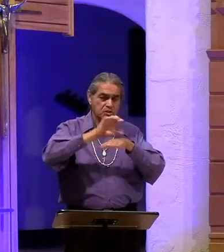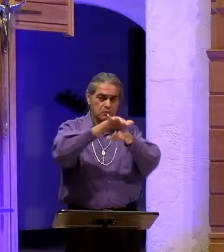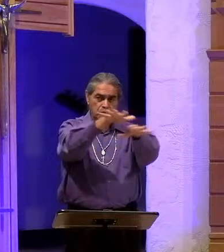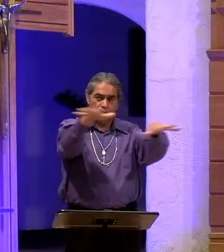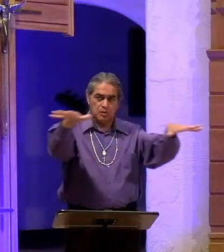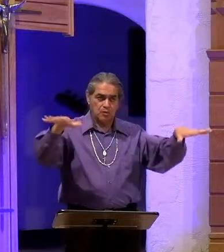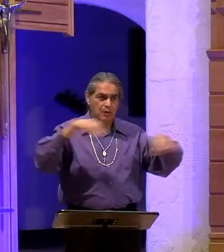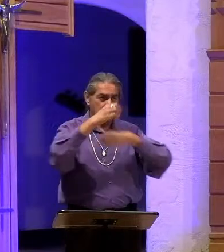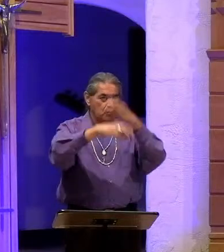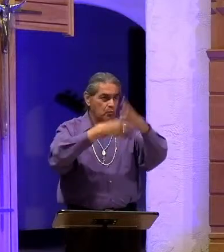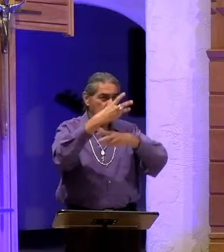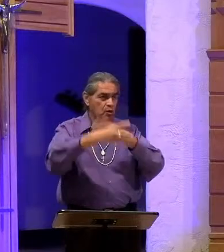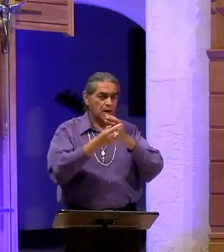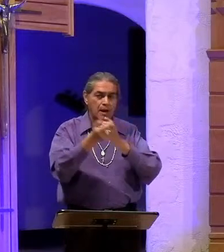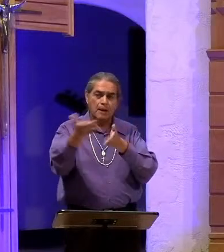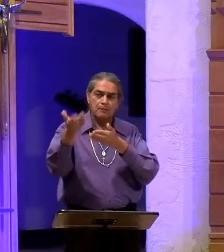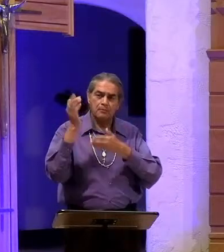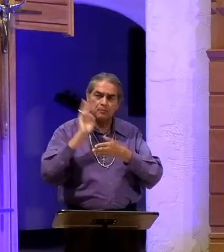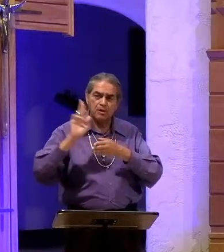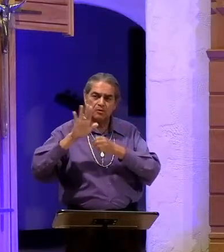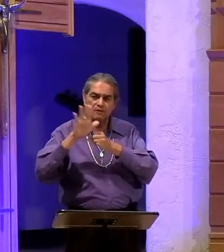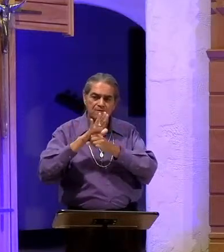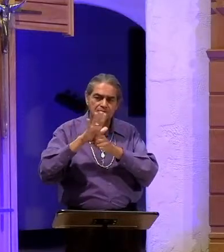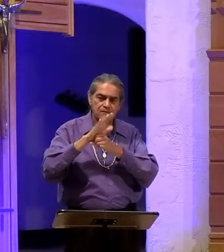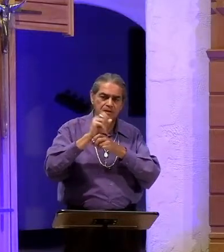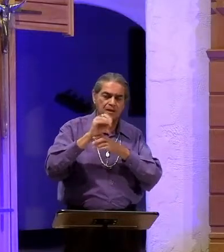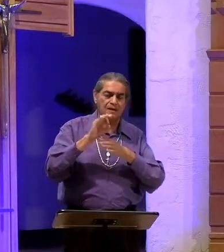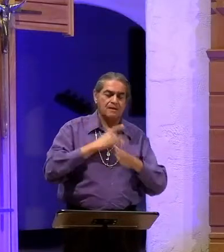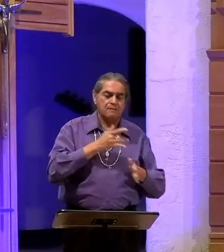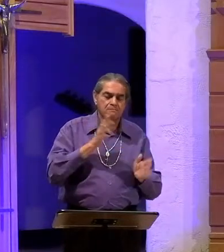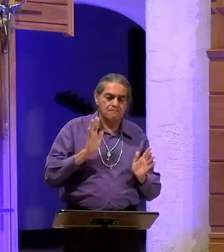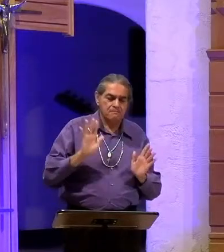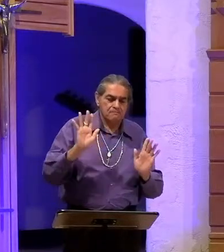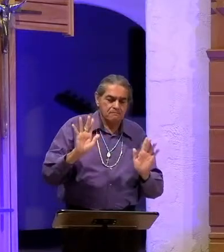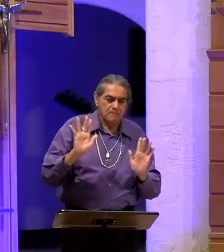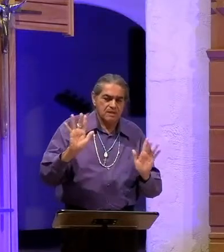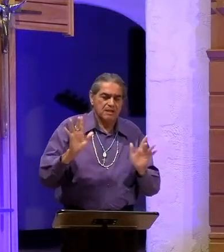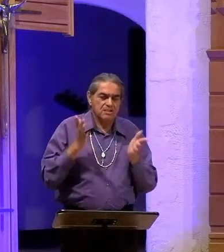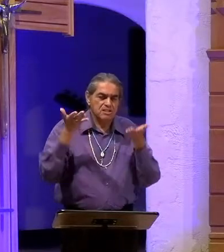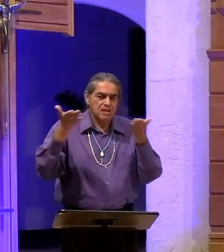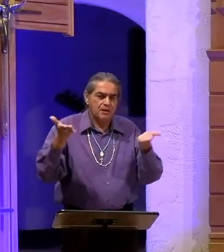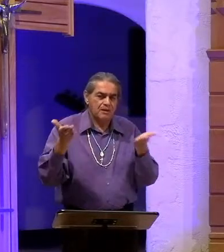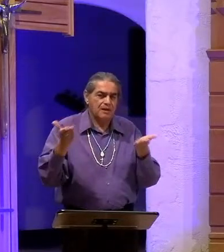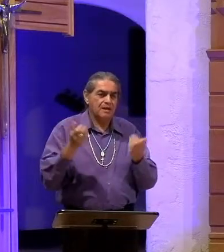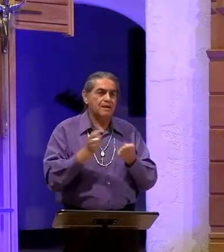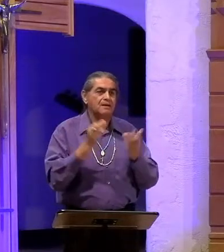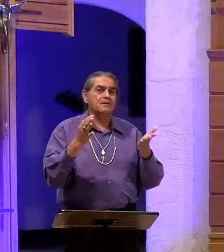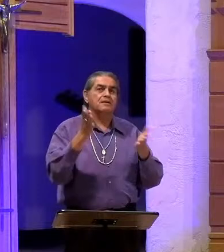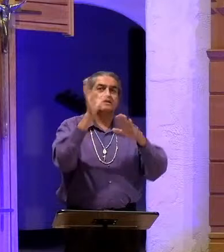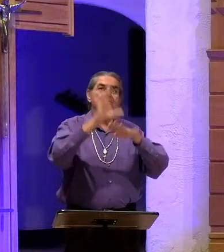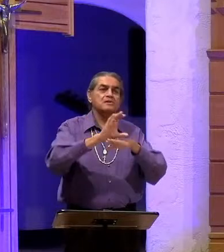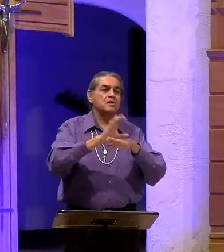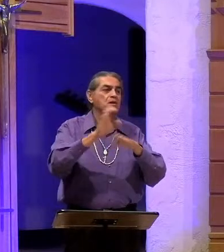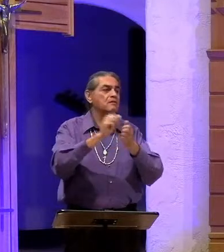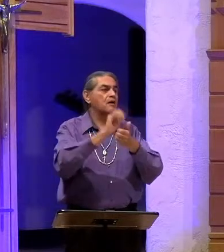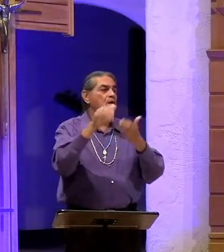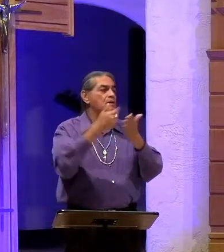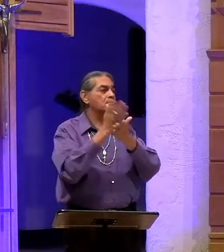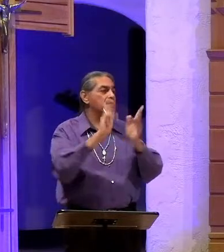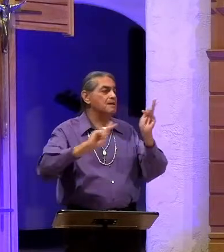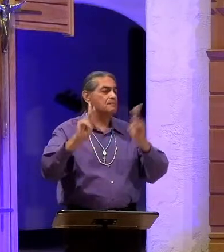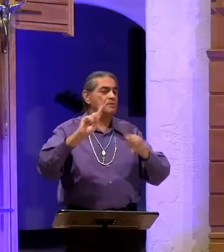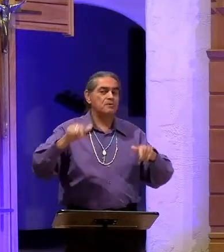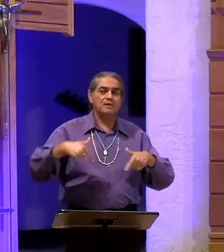world. Bring her to the fullness of compassion and charity. Be close to church and all the people who live